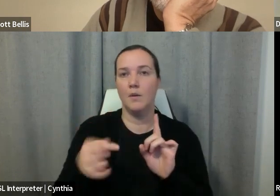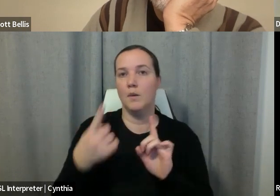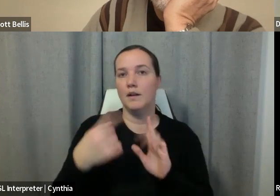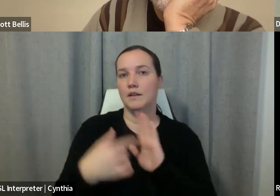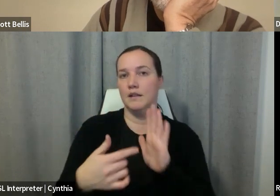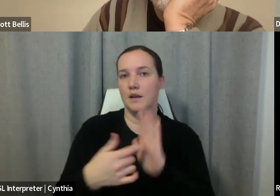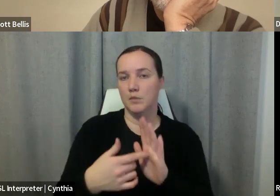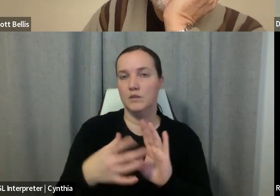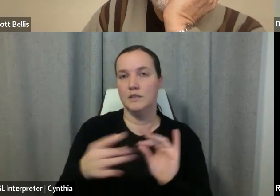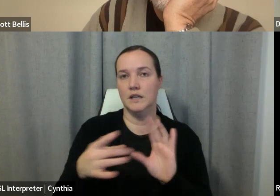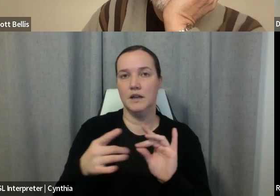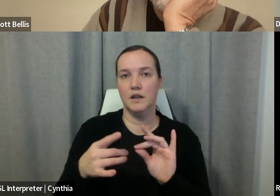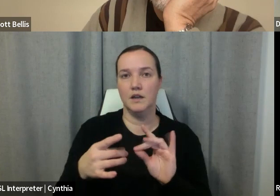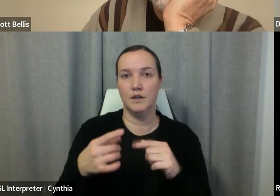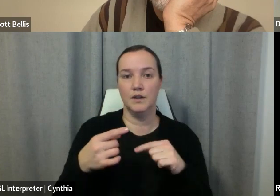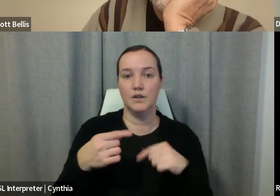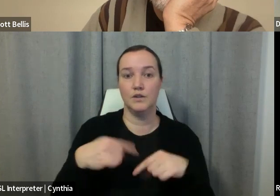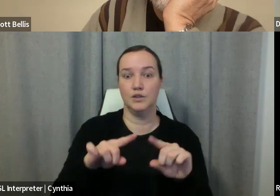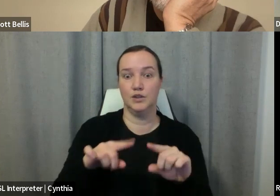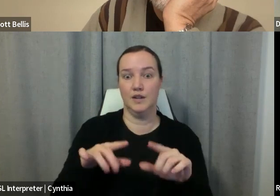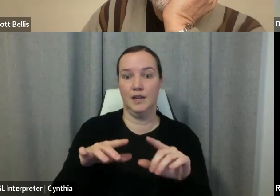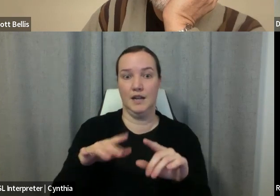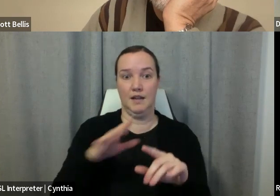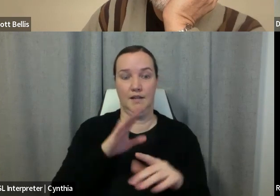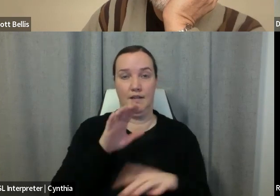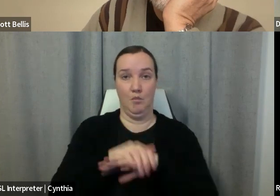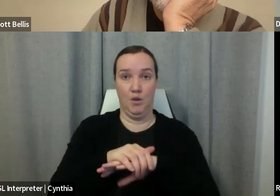that, during the reign of the British, over